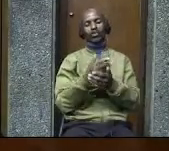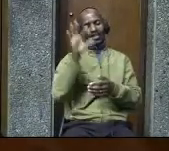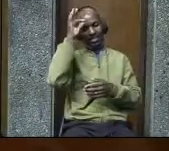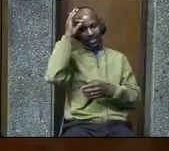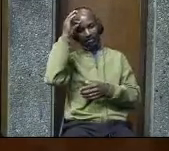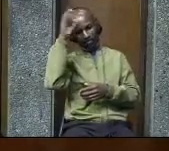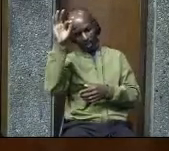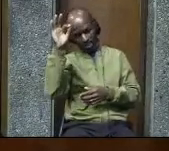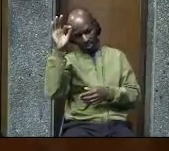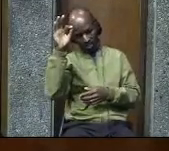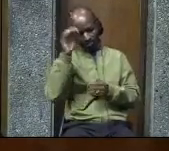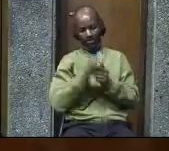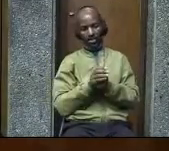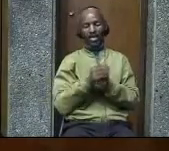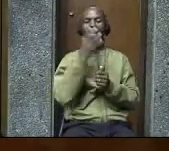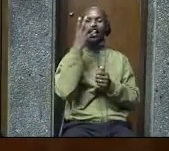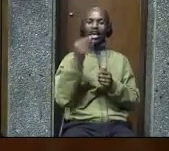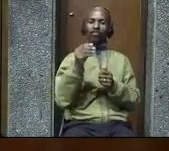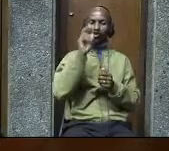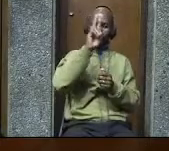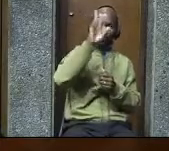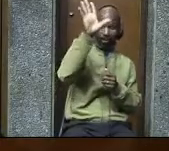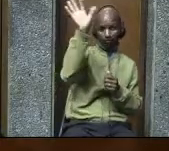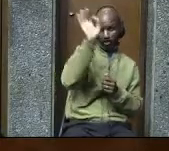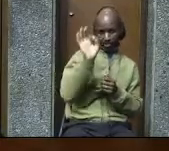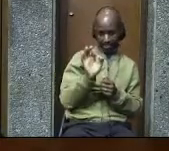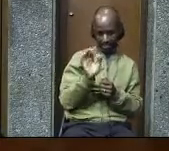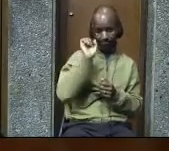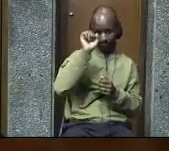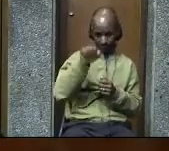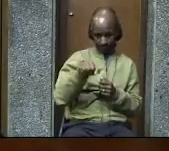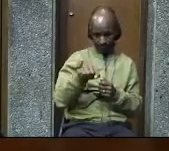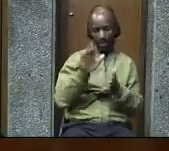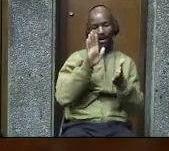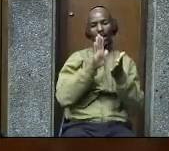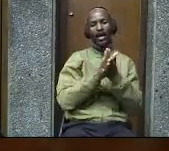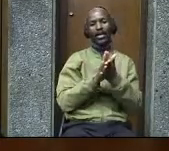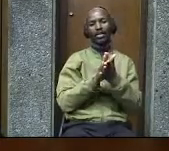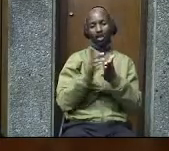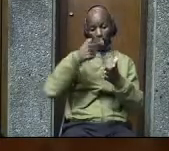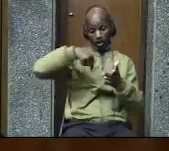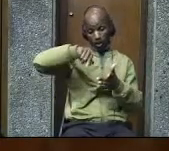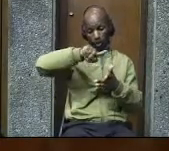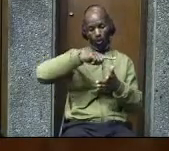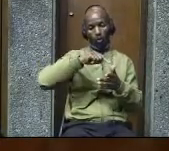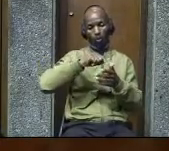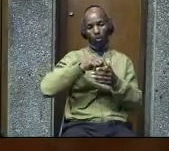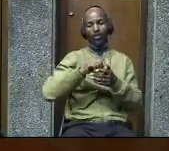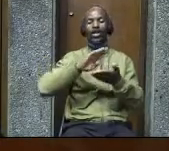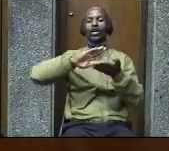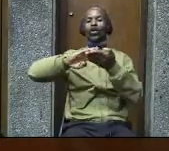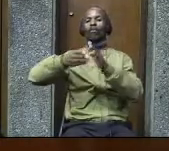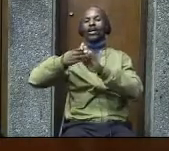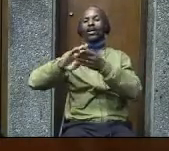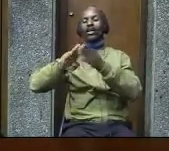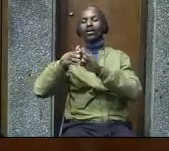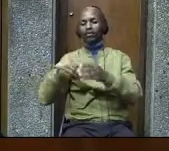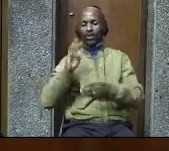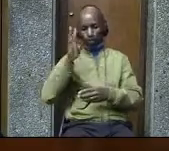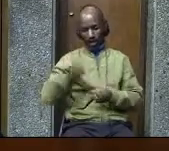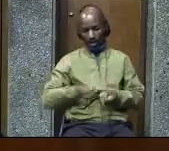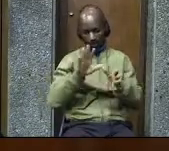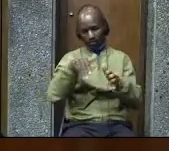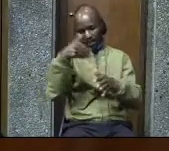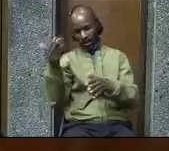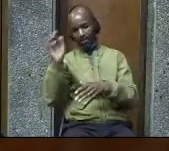government. He gets his 25% and the whole community will get the